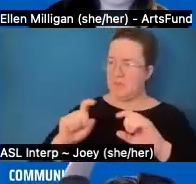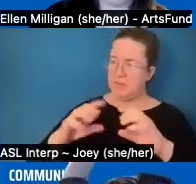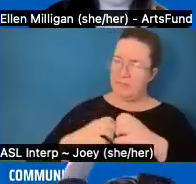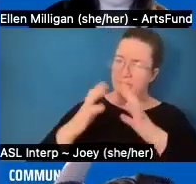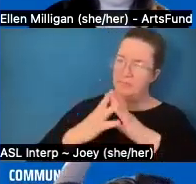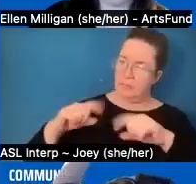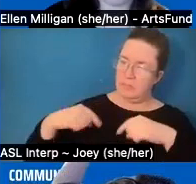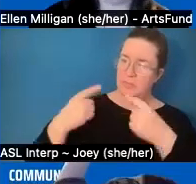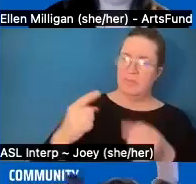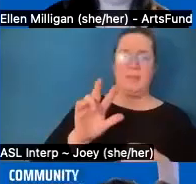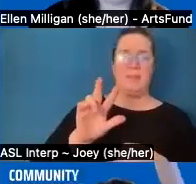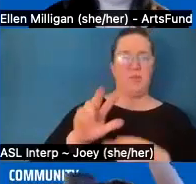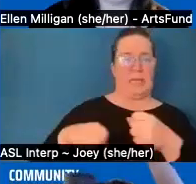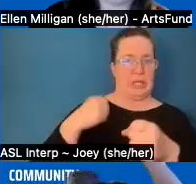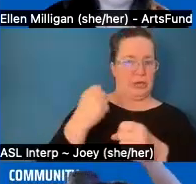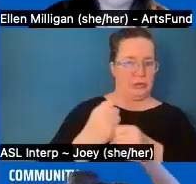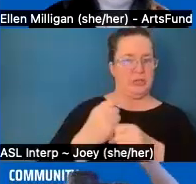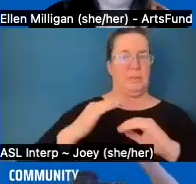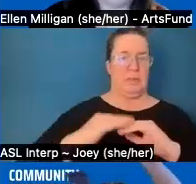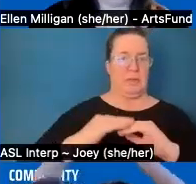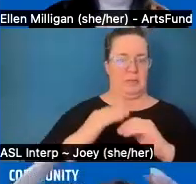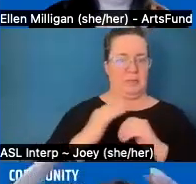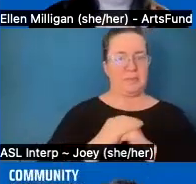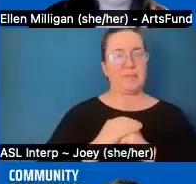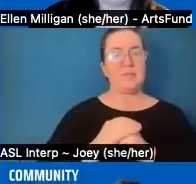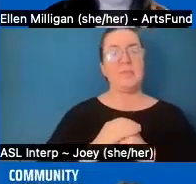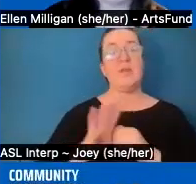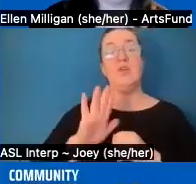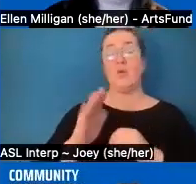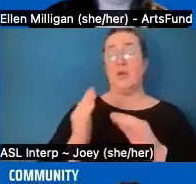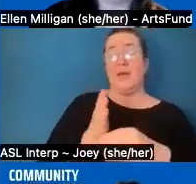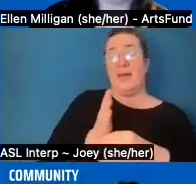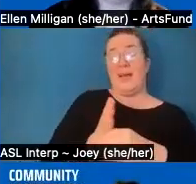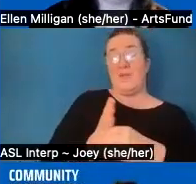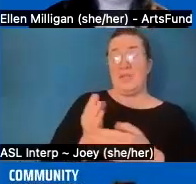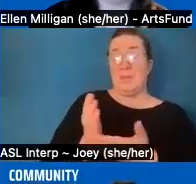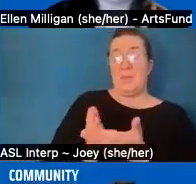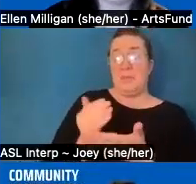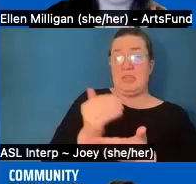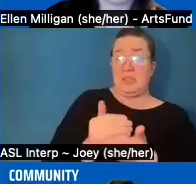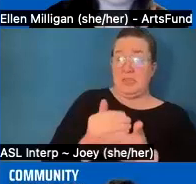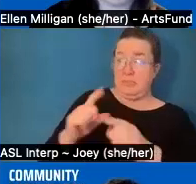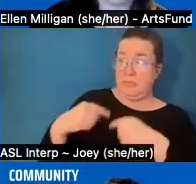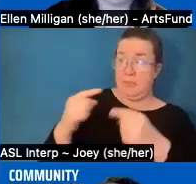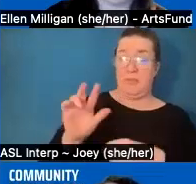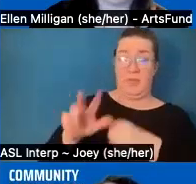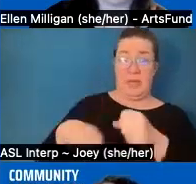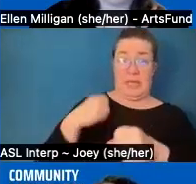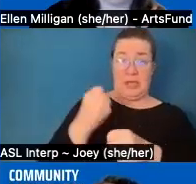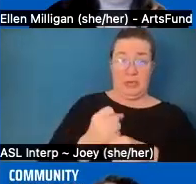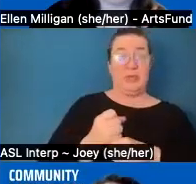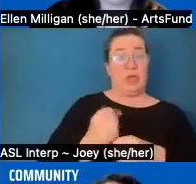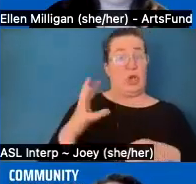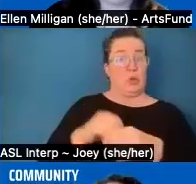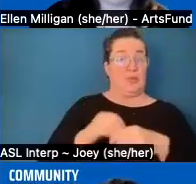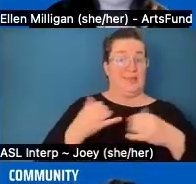3 fiscal years, including the one you're currently in, you must have an average annual operating budget of at least $25,000.